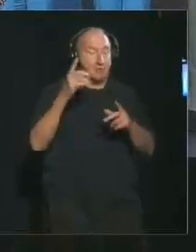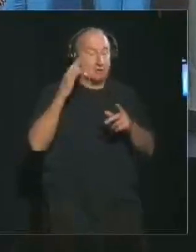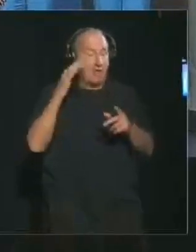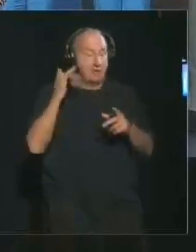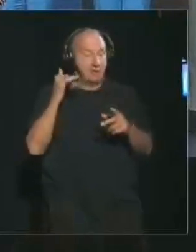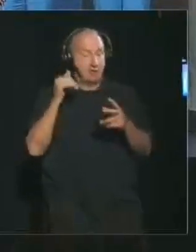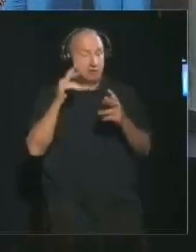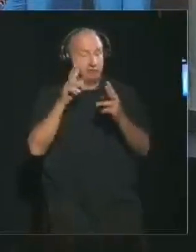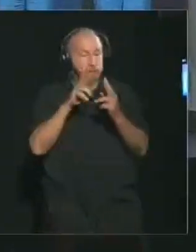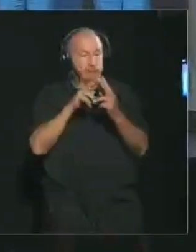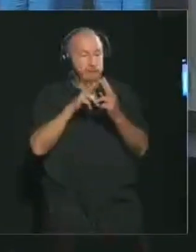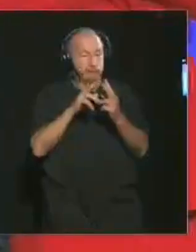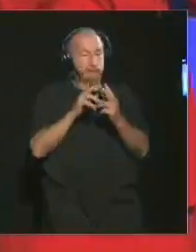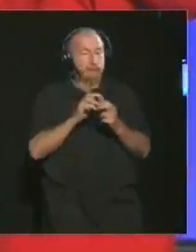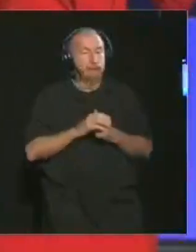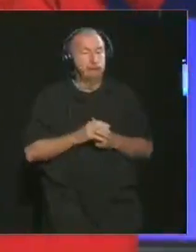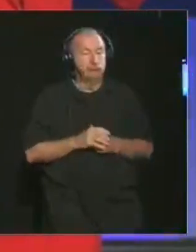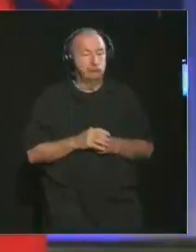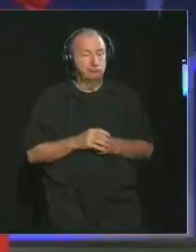by Mark Schmidt.